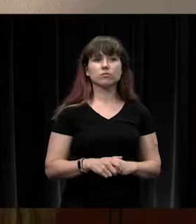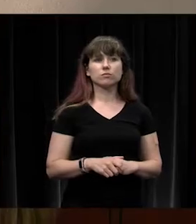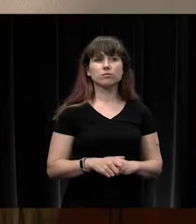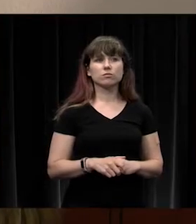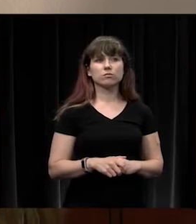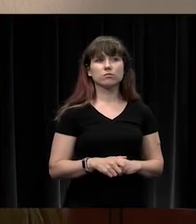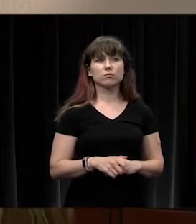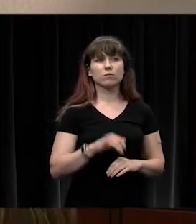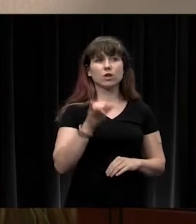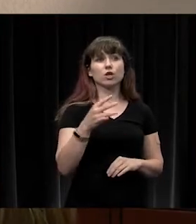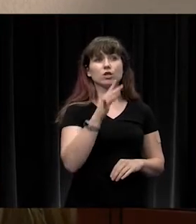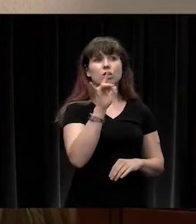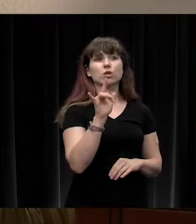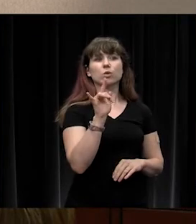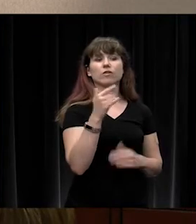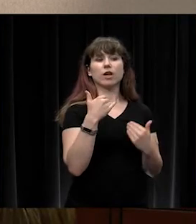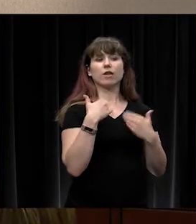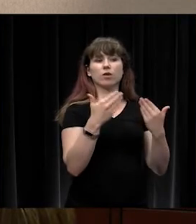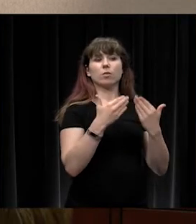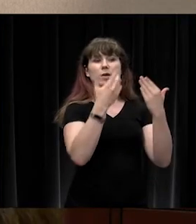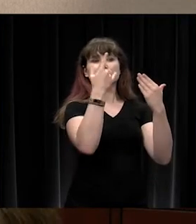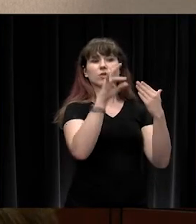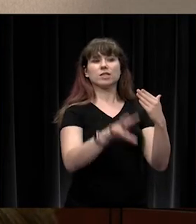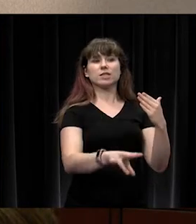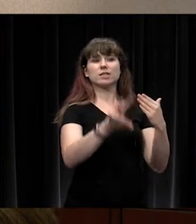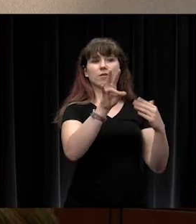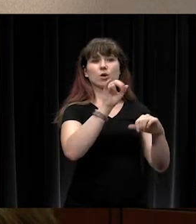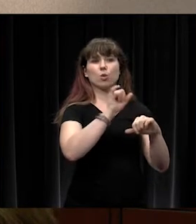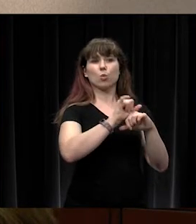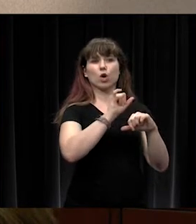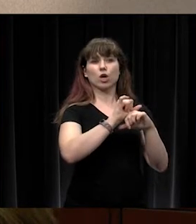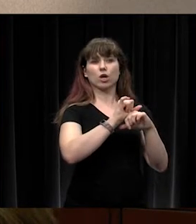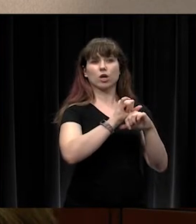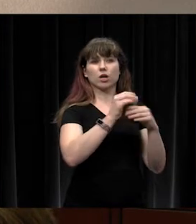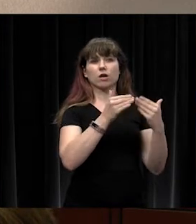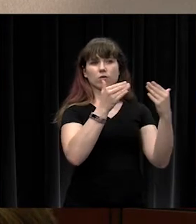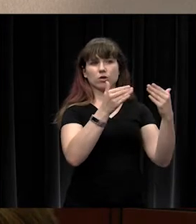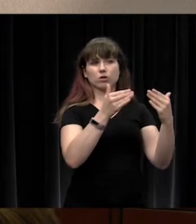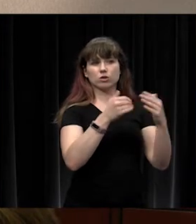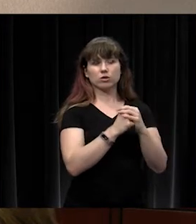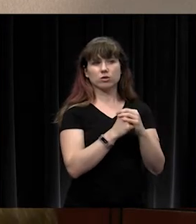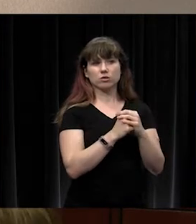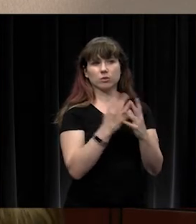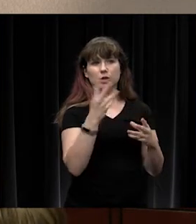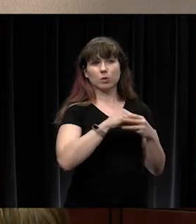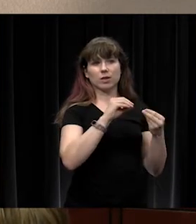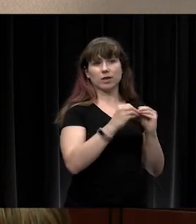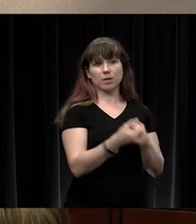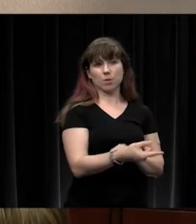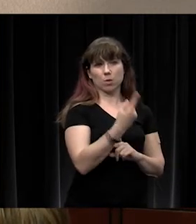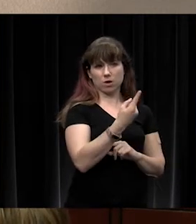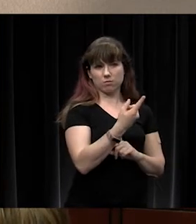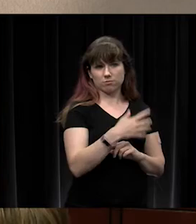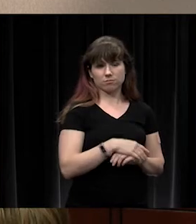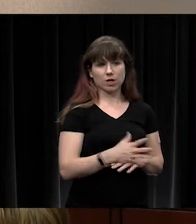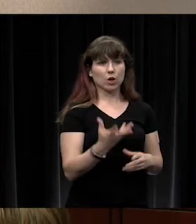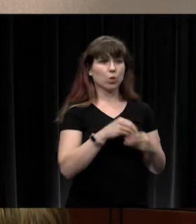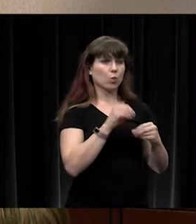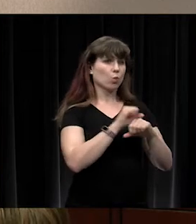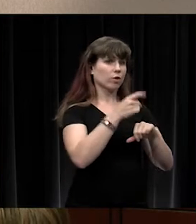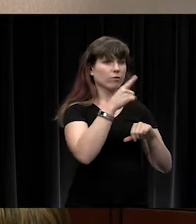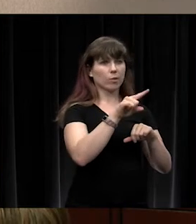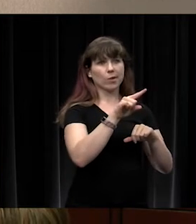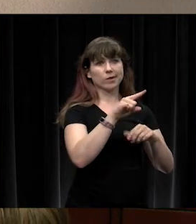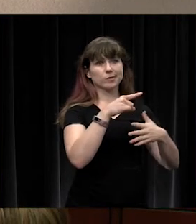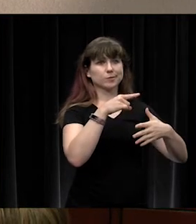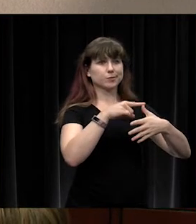July 21st, we received bids for 7 work packages that we included in bid package number 1. This included work for